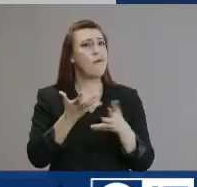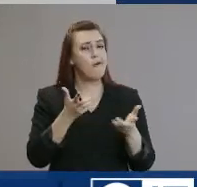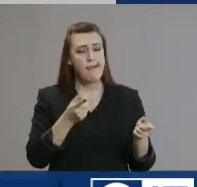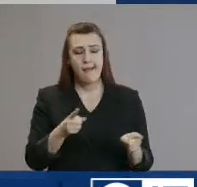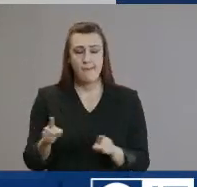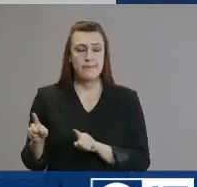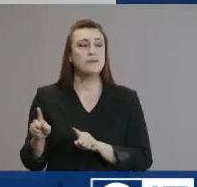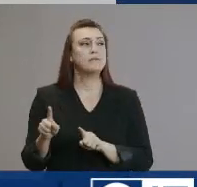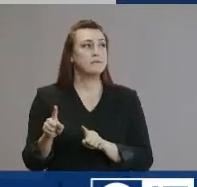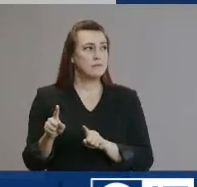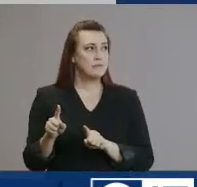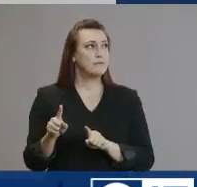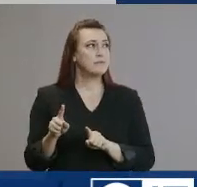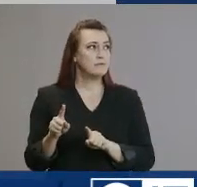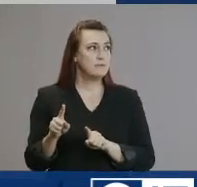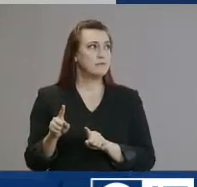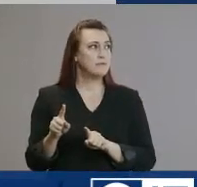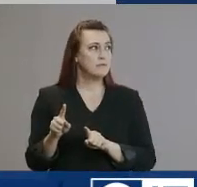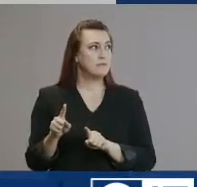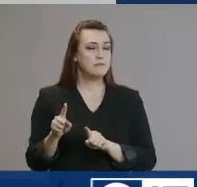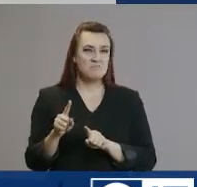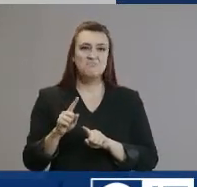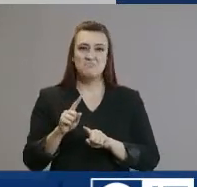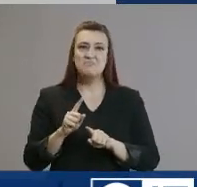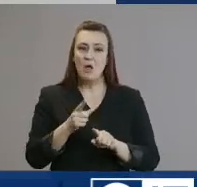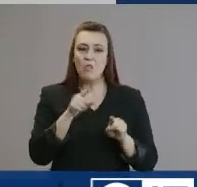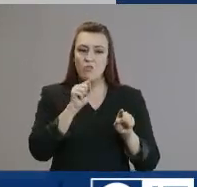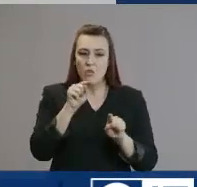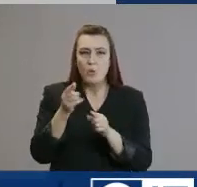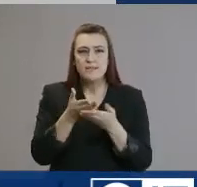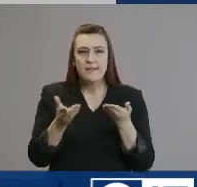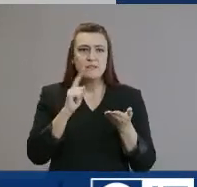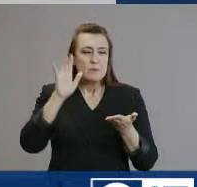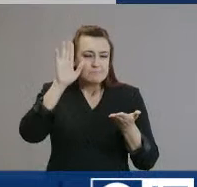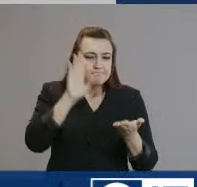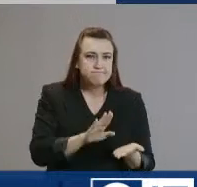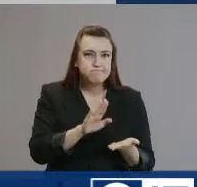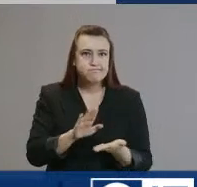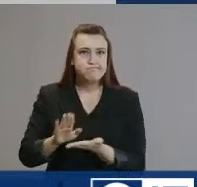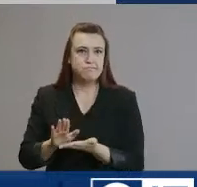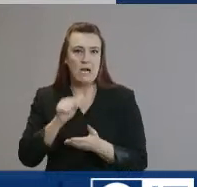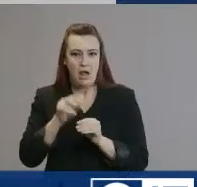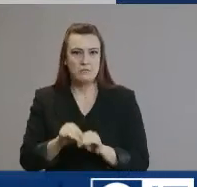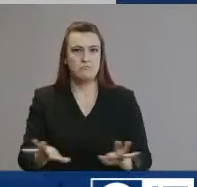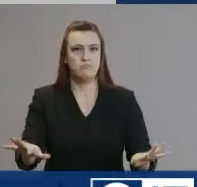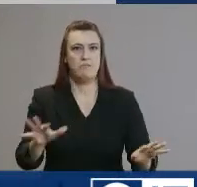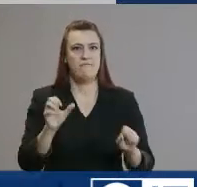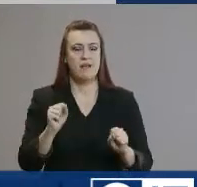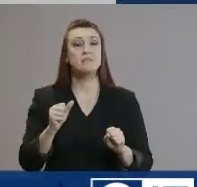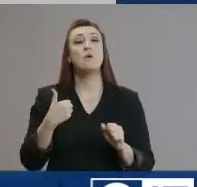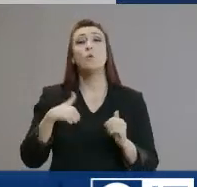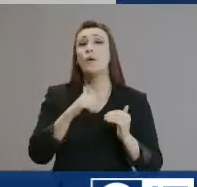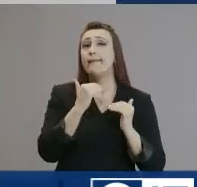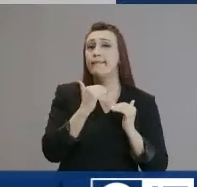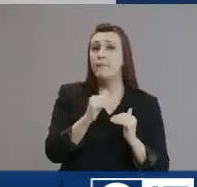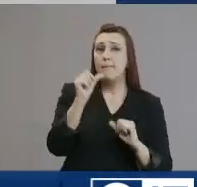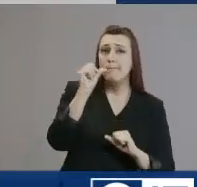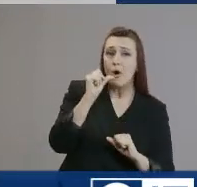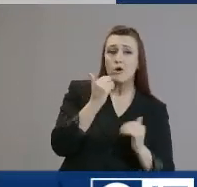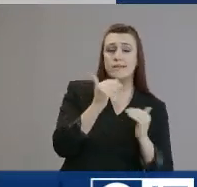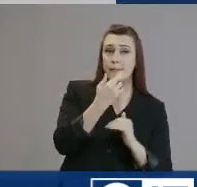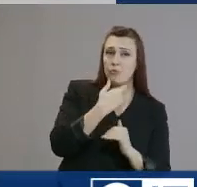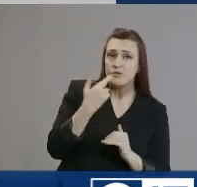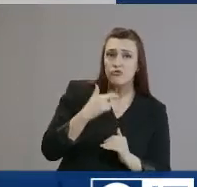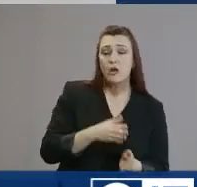we have implemented mitigation strategies. So we've limited restaurants and bars. We have suspended visitations to long-term